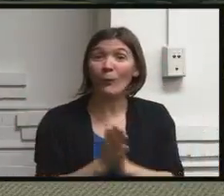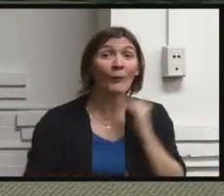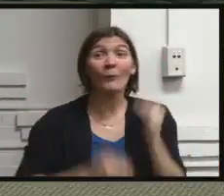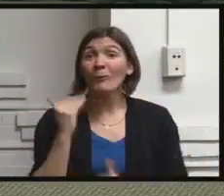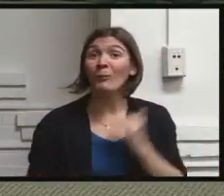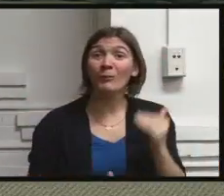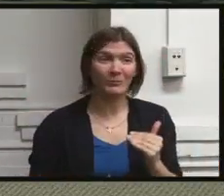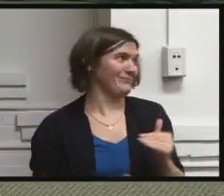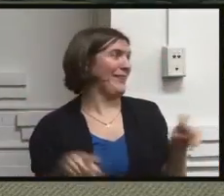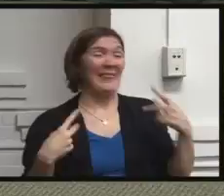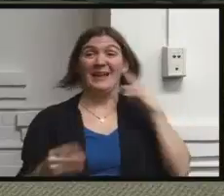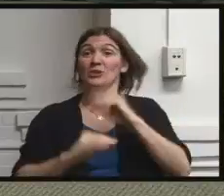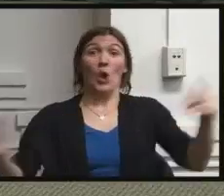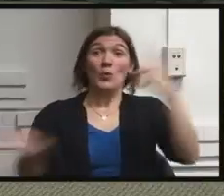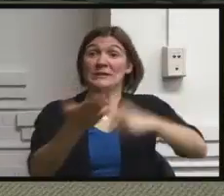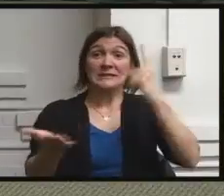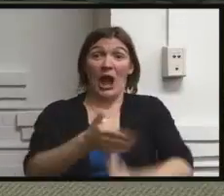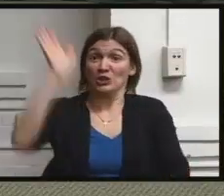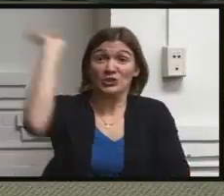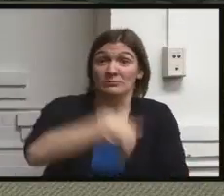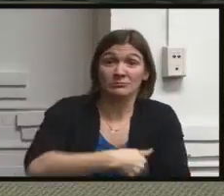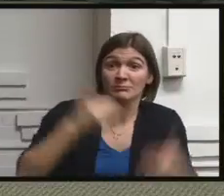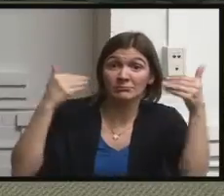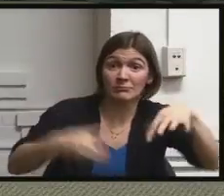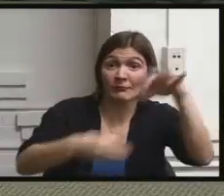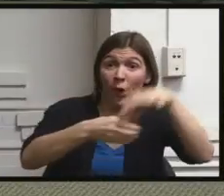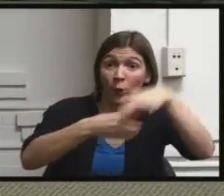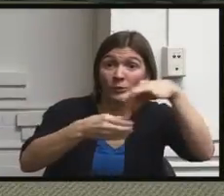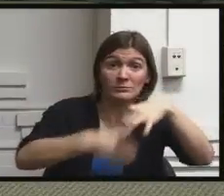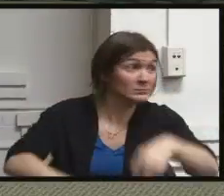I agree. There's no discussion. Is there any further discussion?